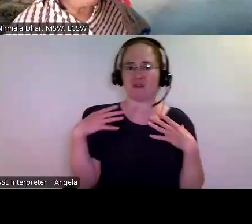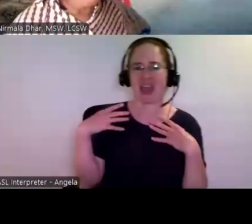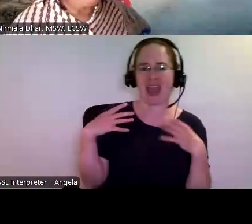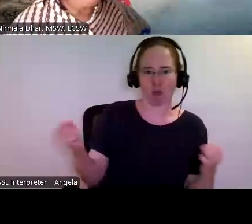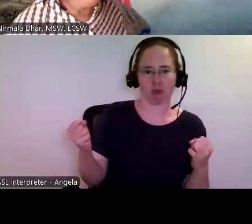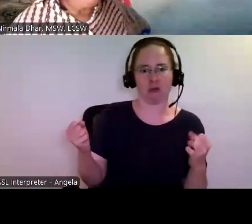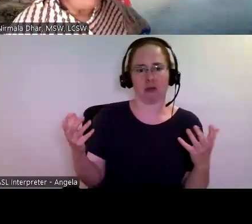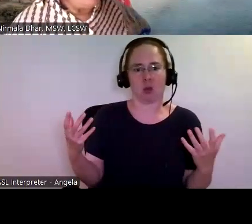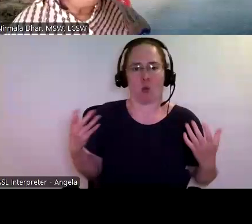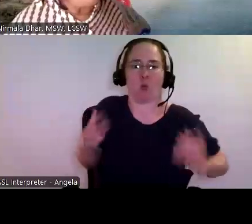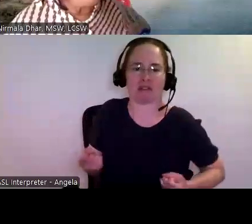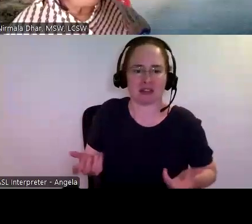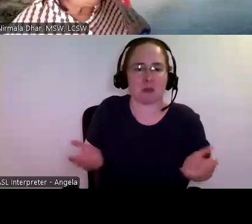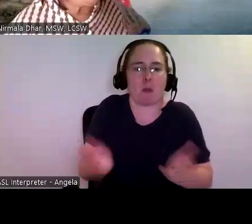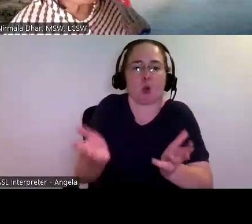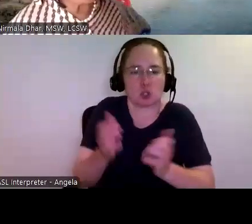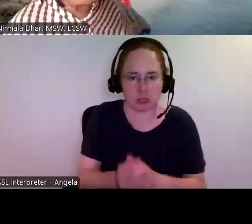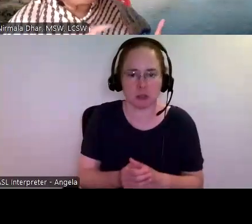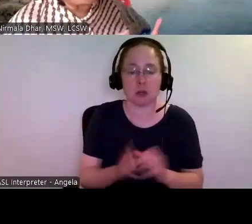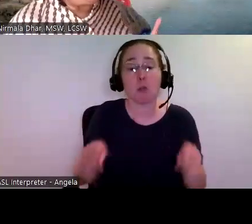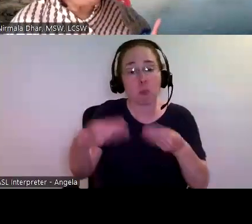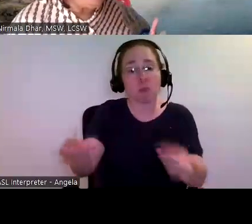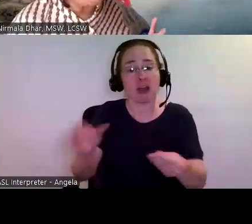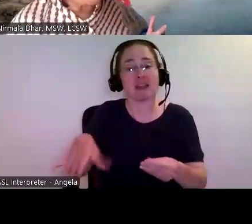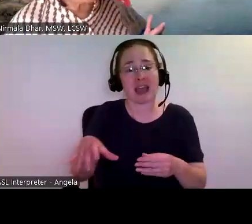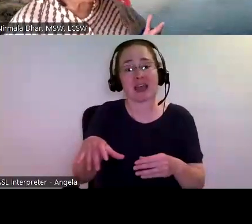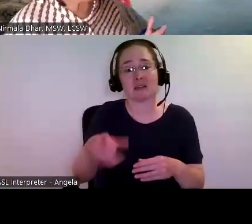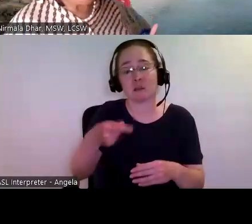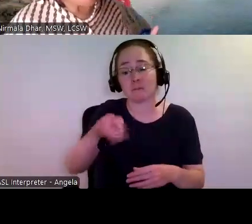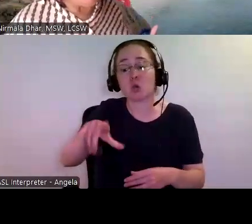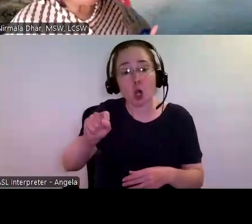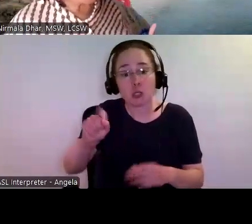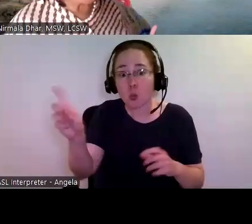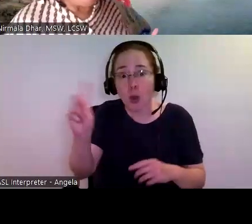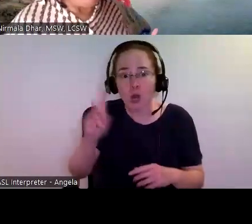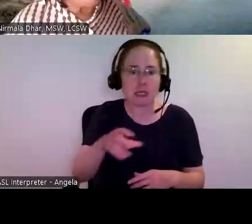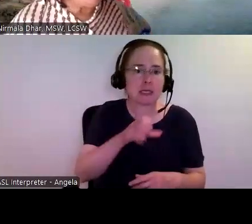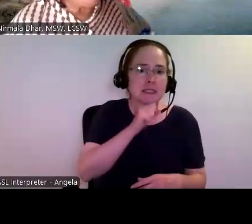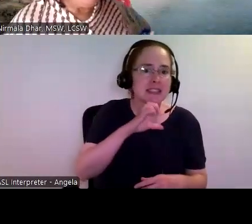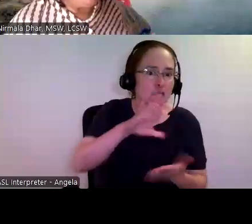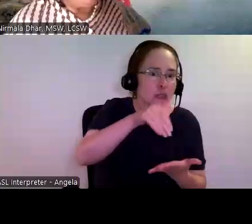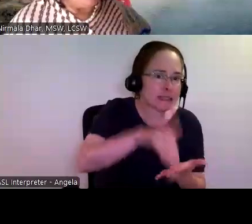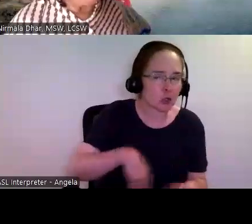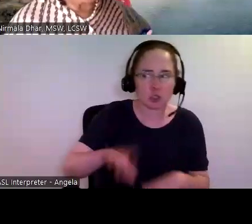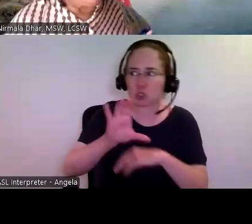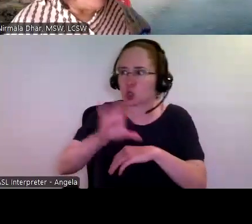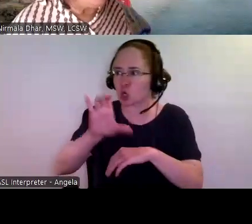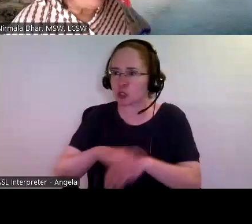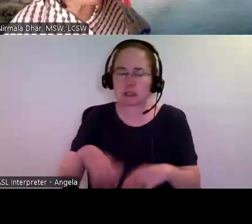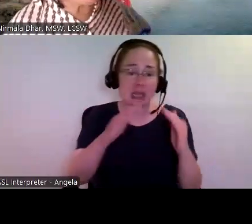promotion. We are providing it in senior centers, churches, housing.